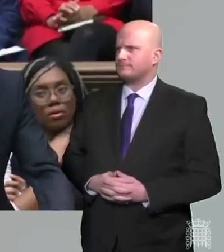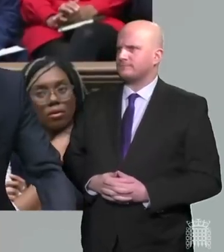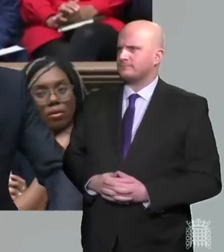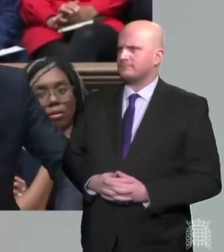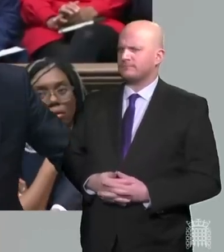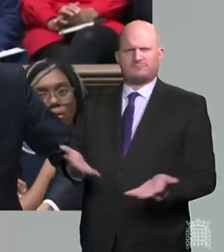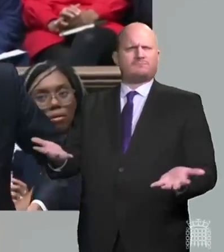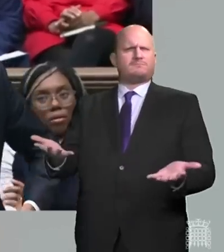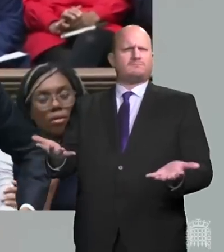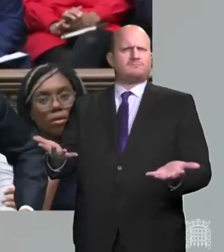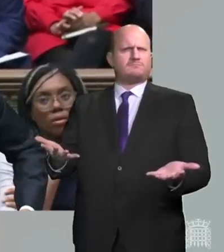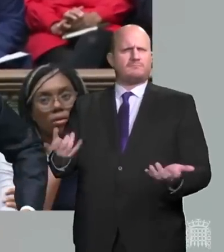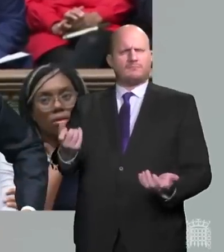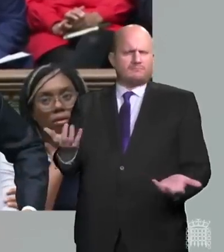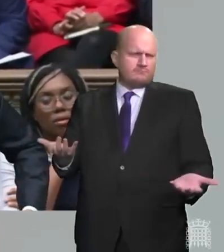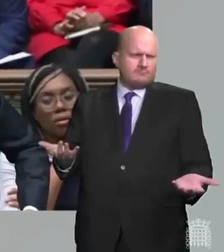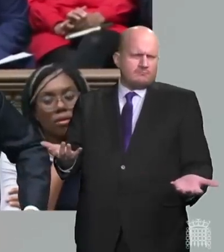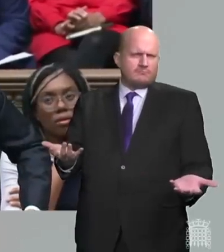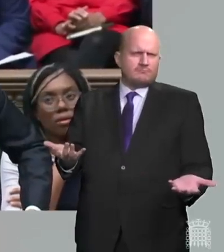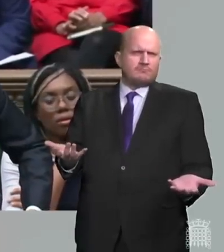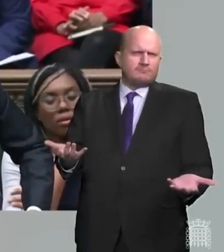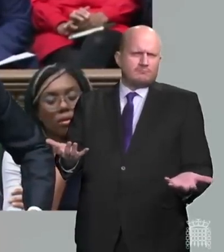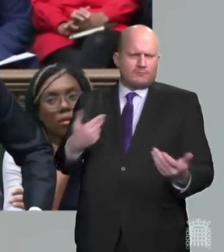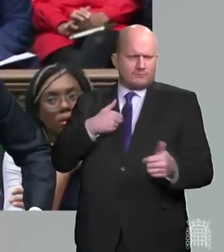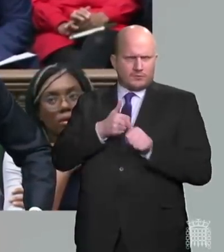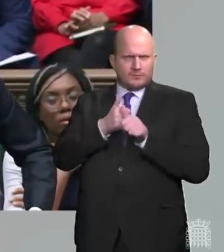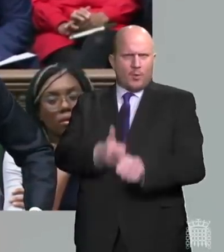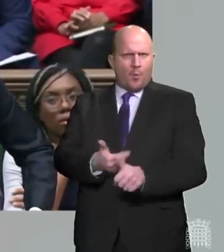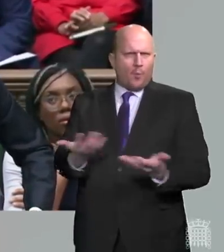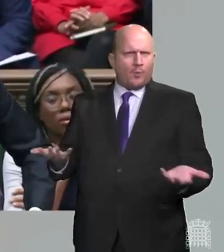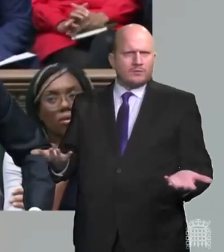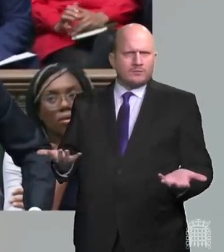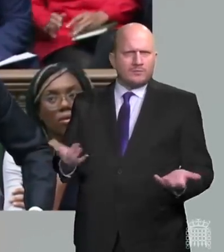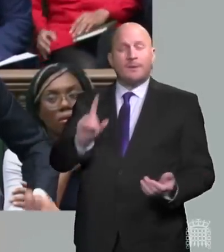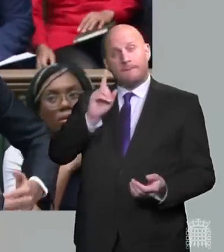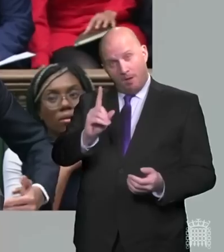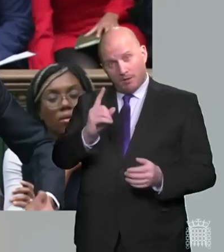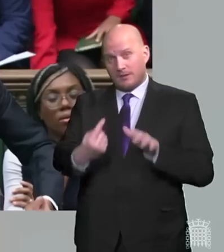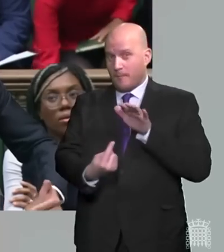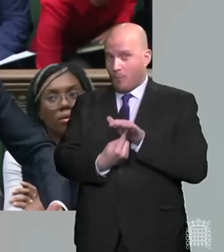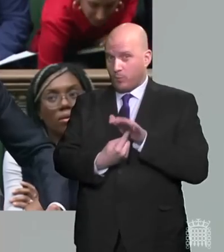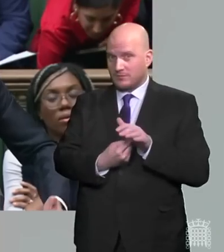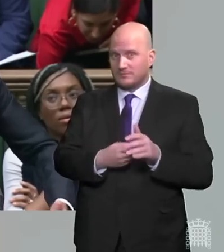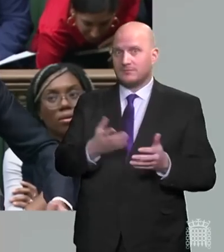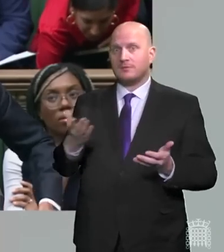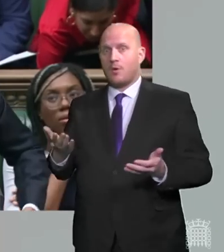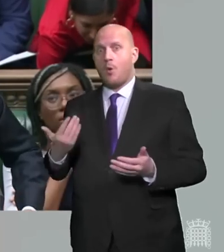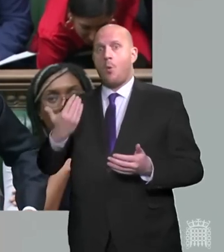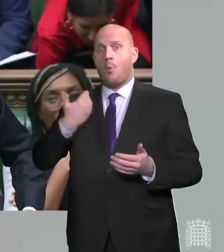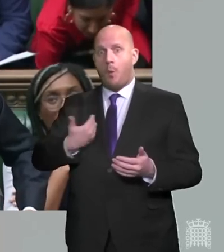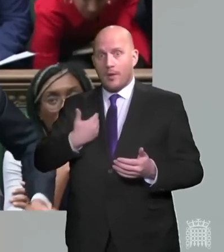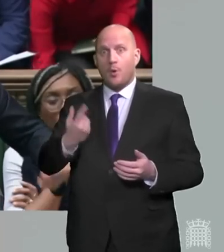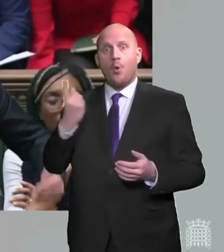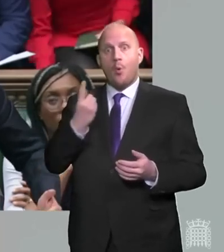we believe in freedom of religious expression and belief in this country, but we also are balancing that with the rights of women to seek legal and